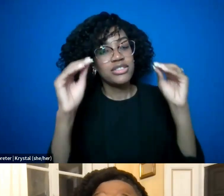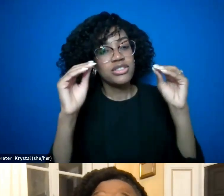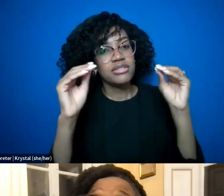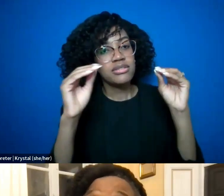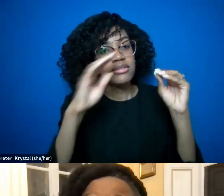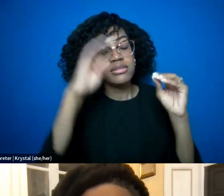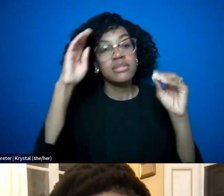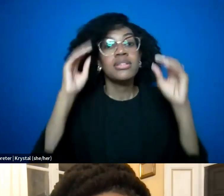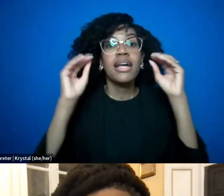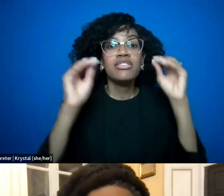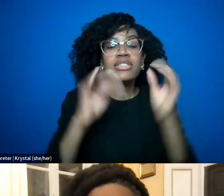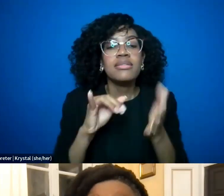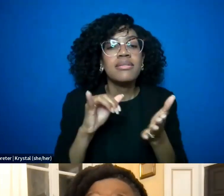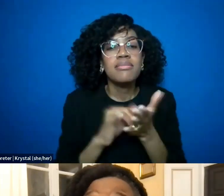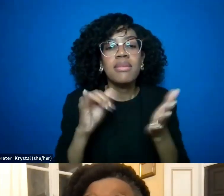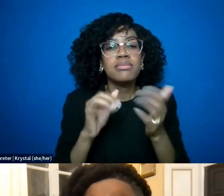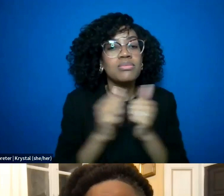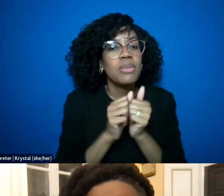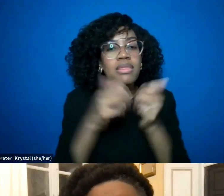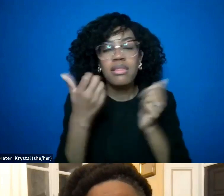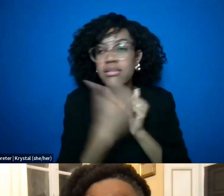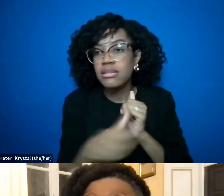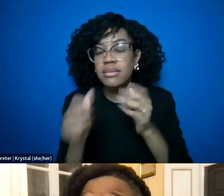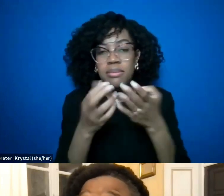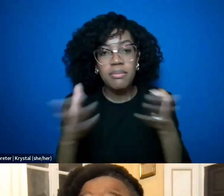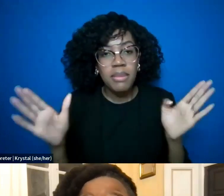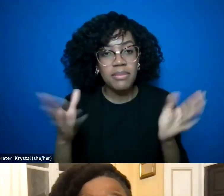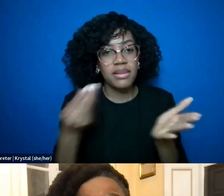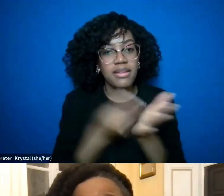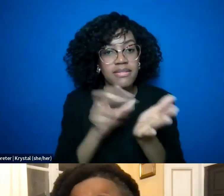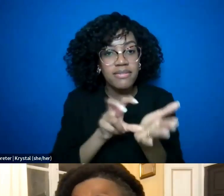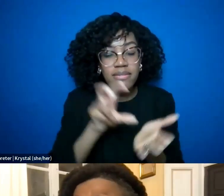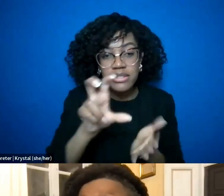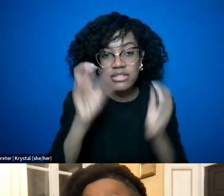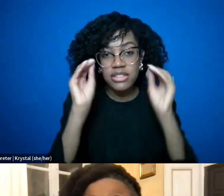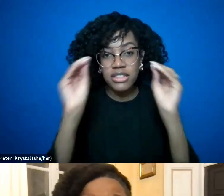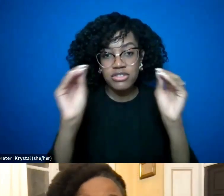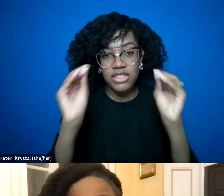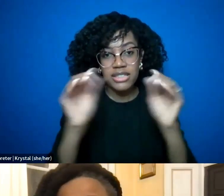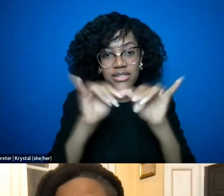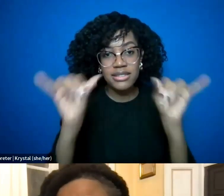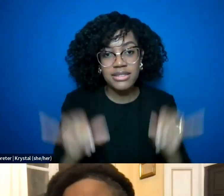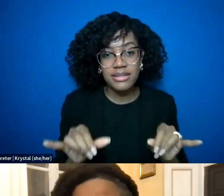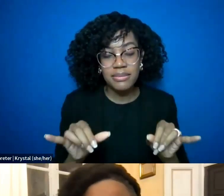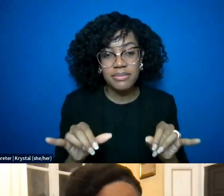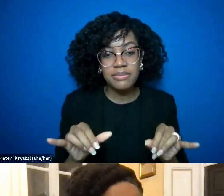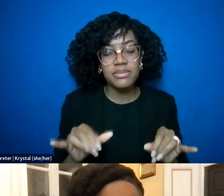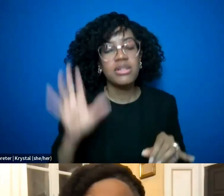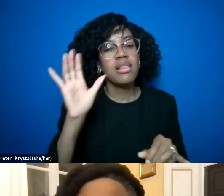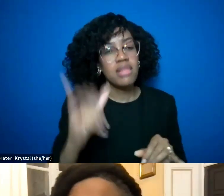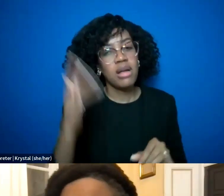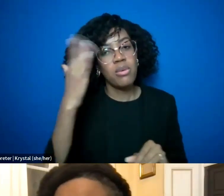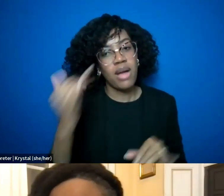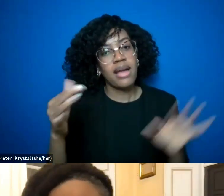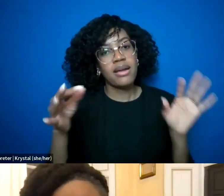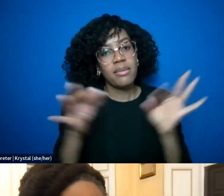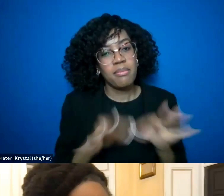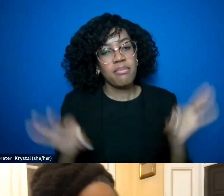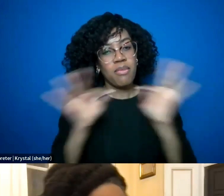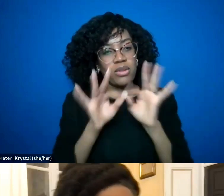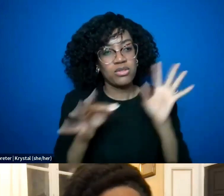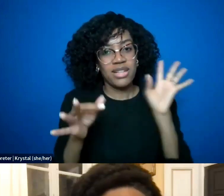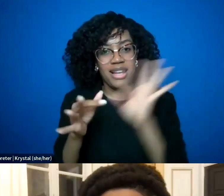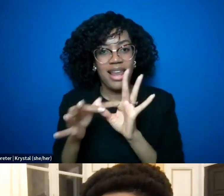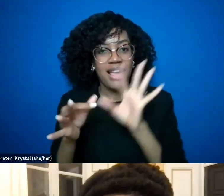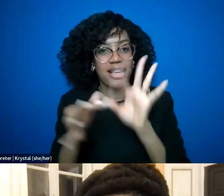funded, effective education. So that's why it's important to connect the dots. It's important to look at those maps